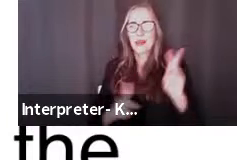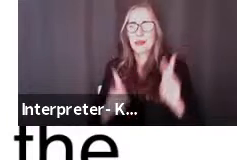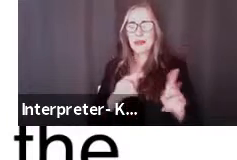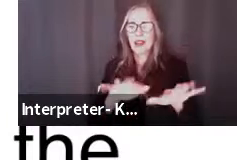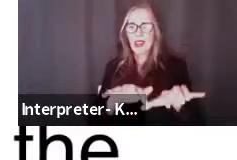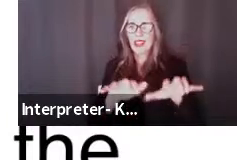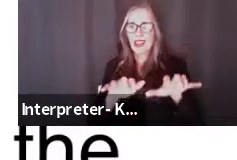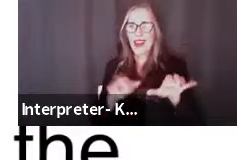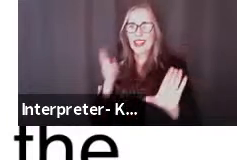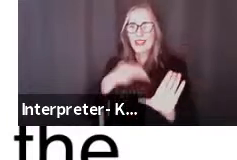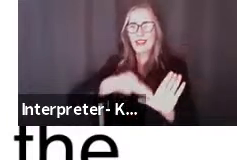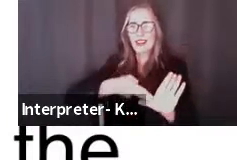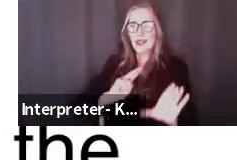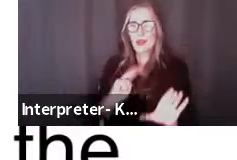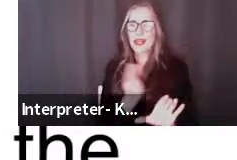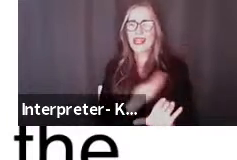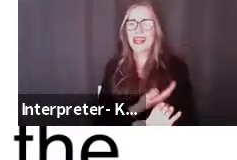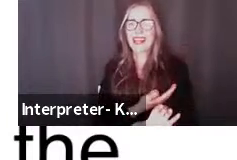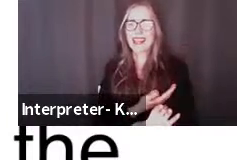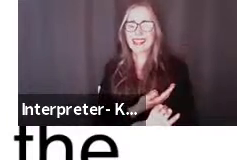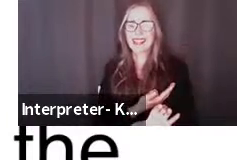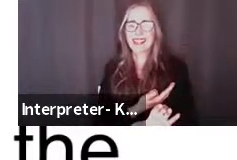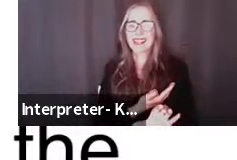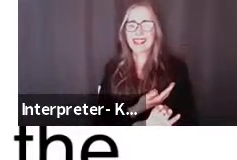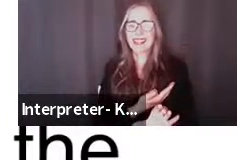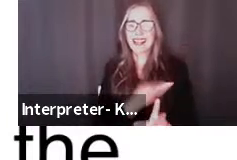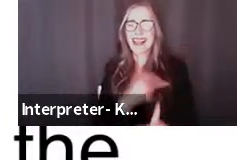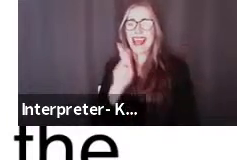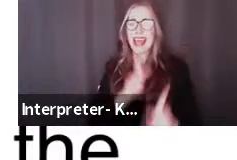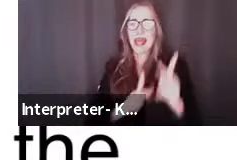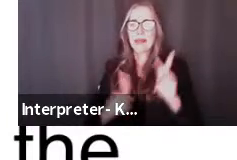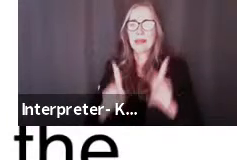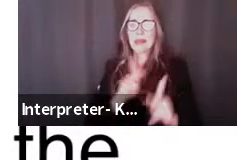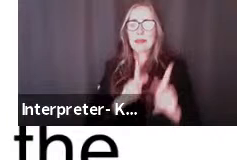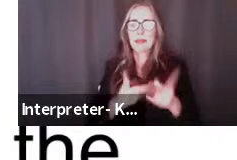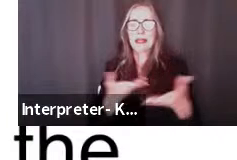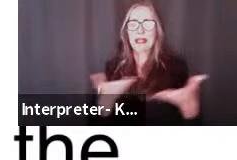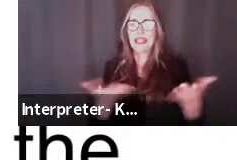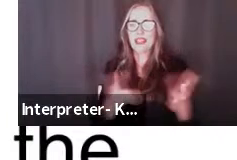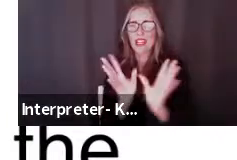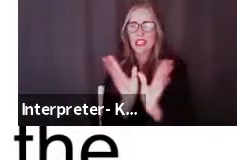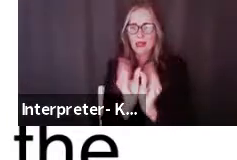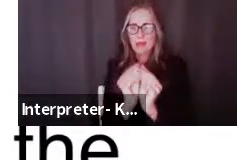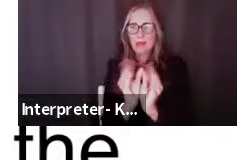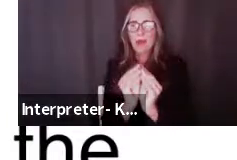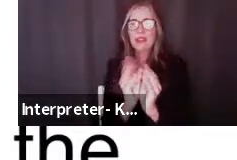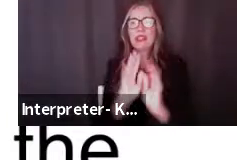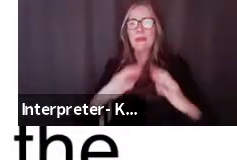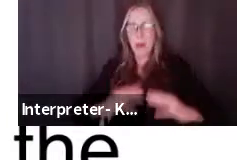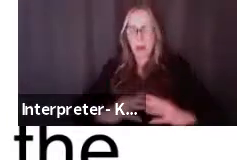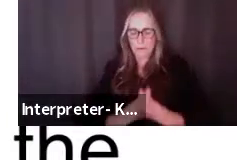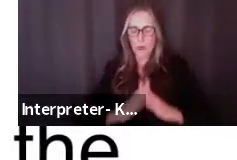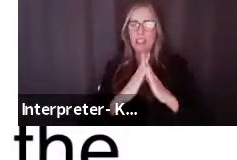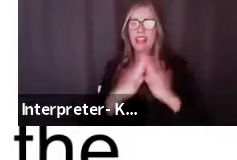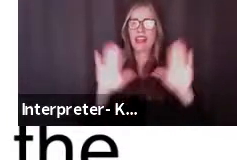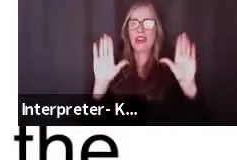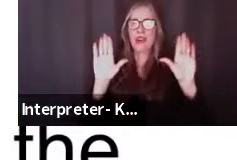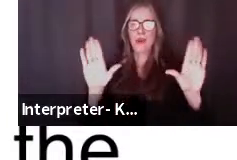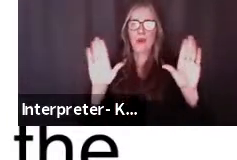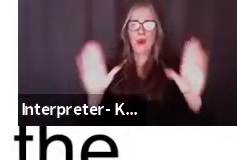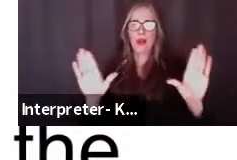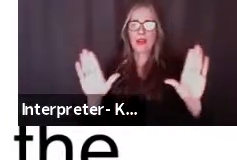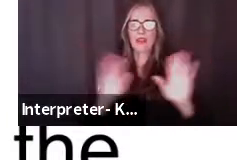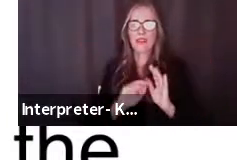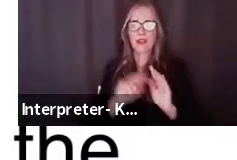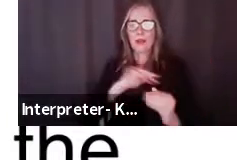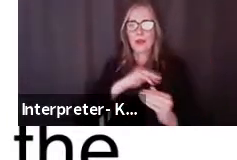the symposium organizers for putting together such a a wonderful program my name is natalie lita my pronouns are